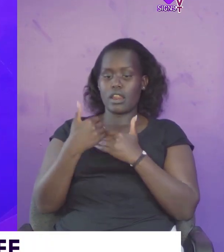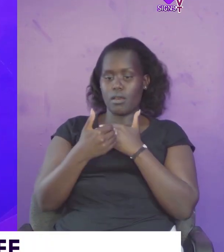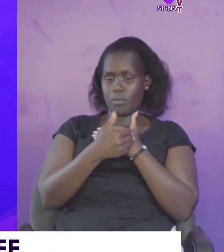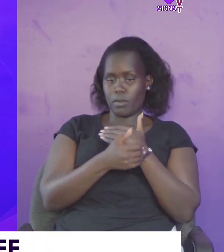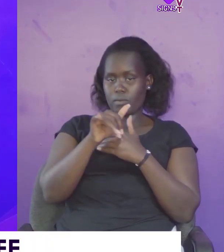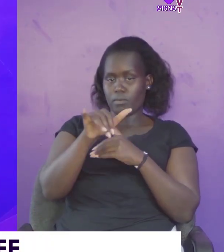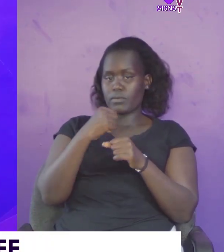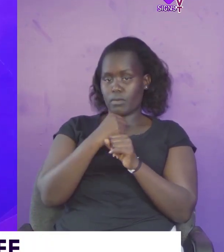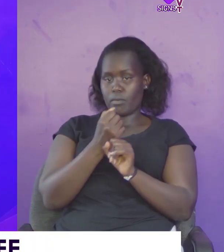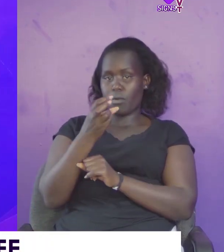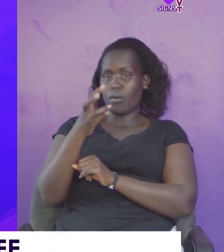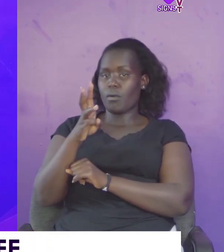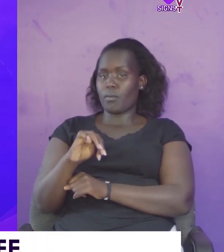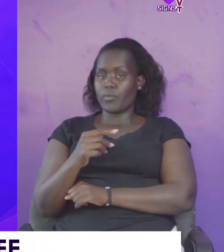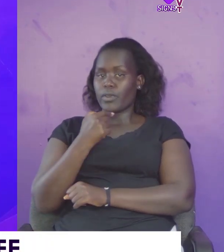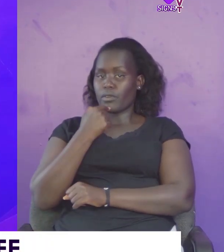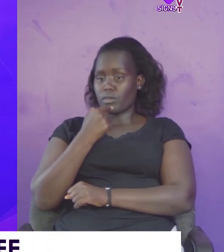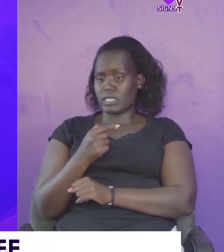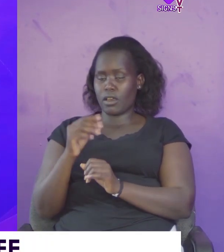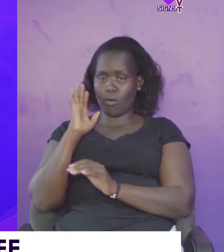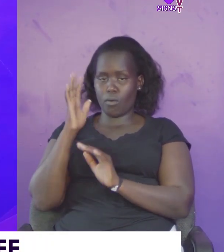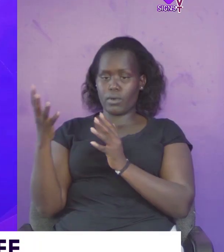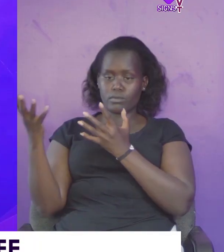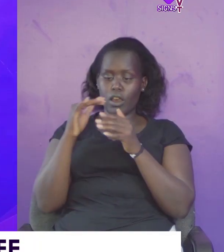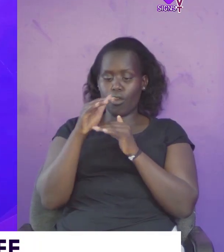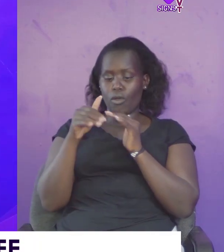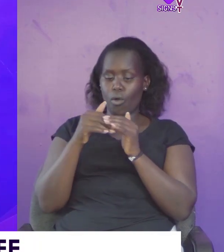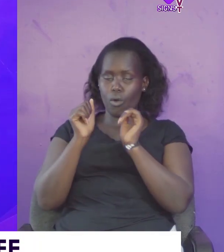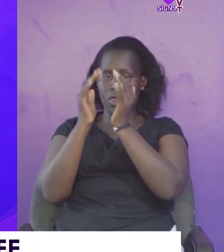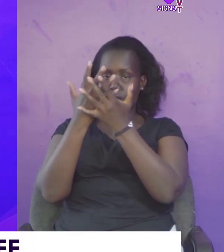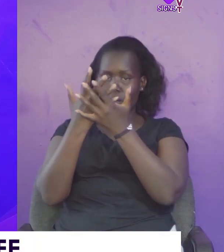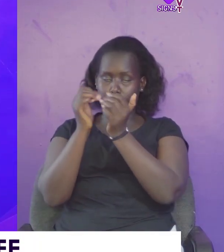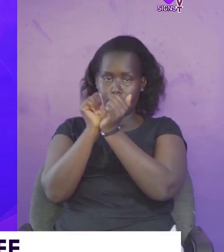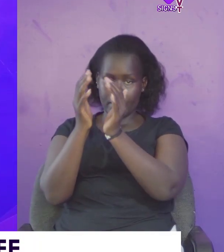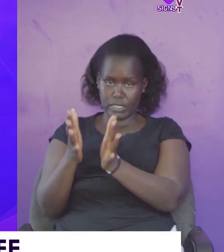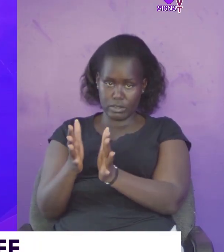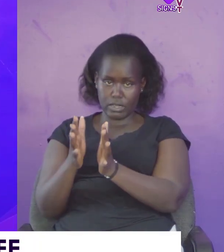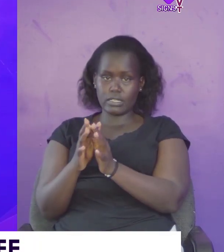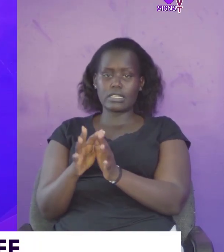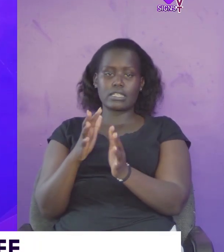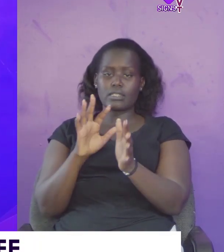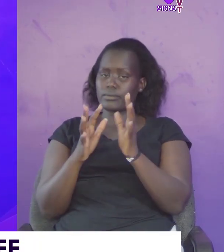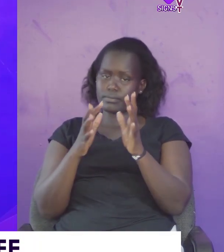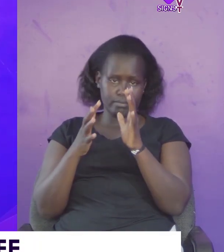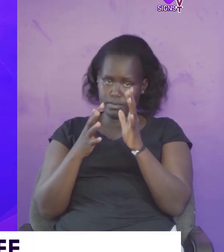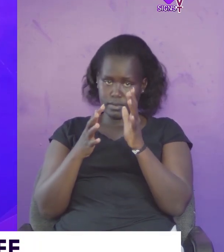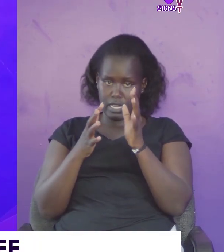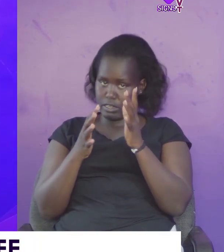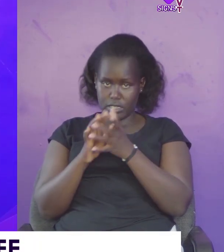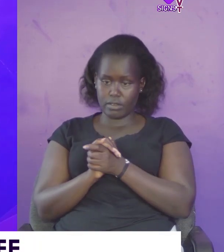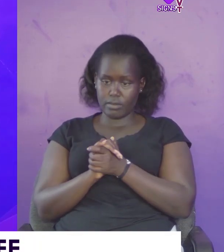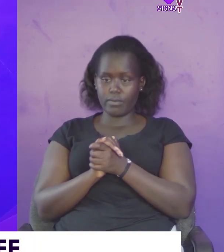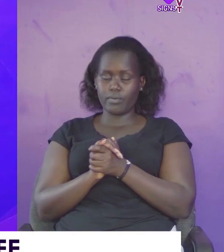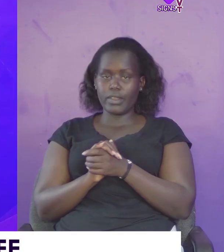made them, when we said we will bring, all the prisoners in that prison really clapped, and it was a celebration.